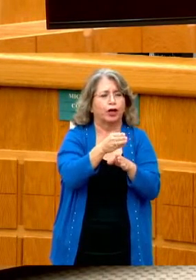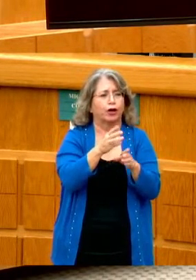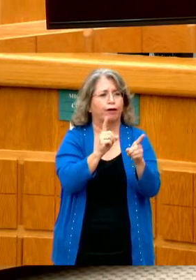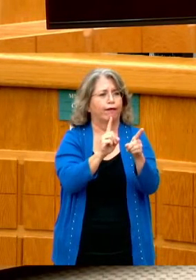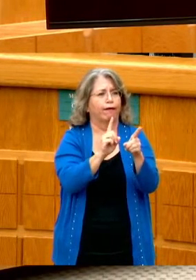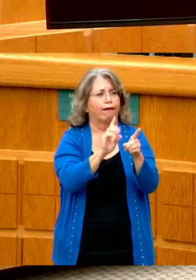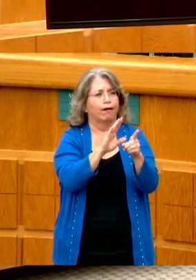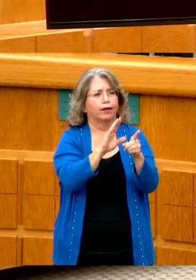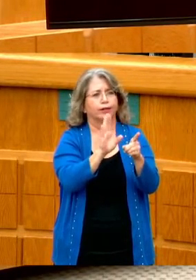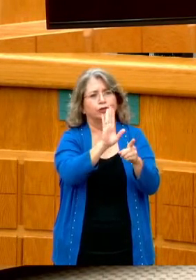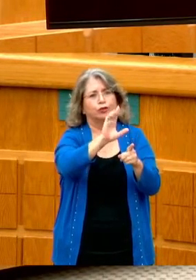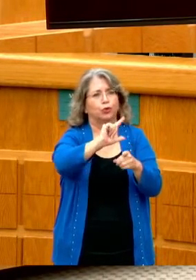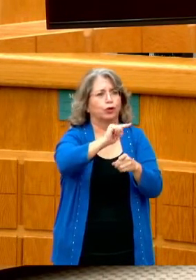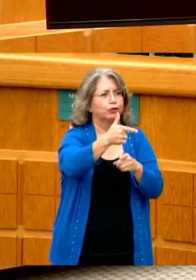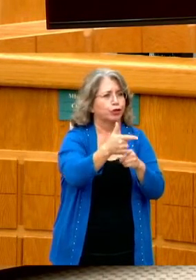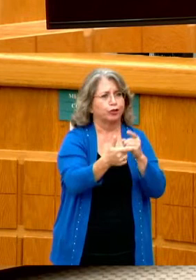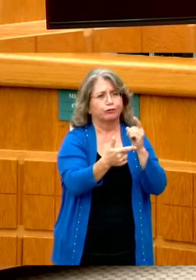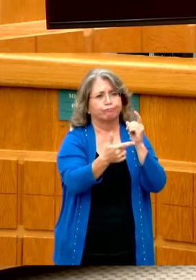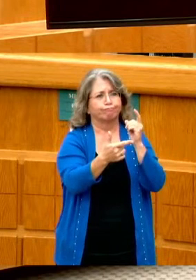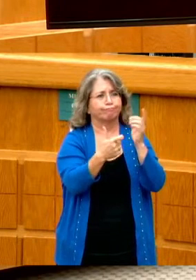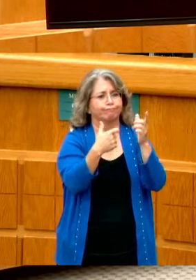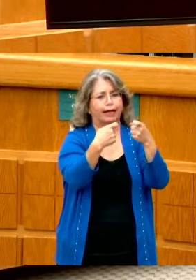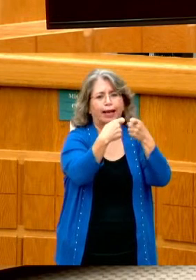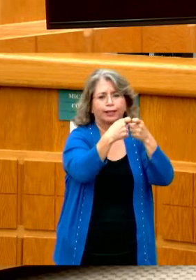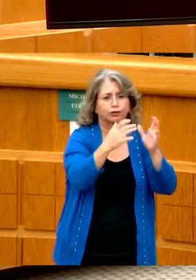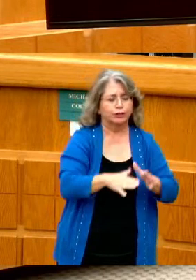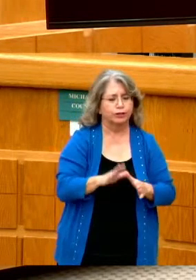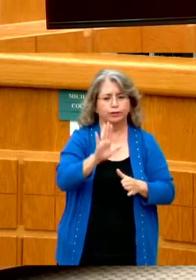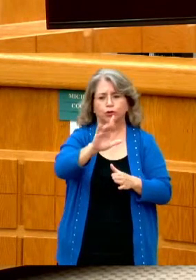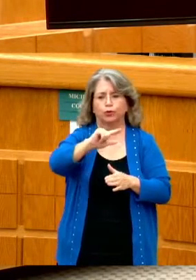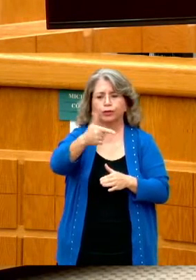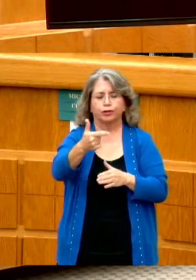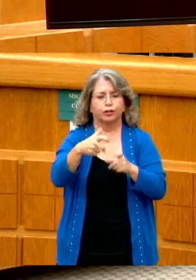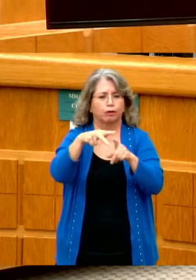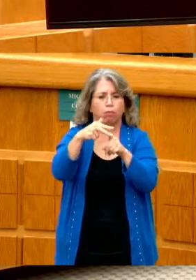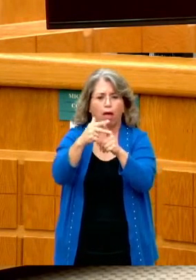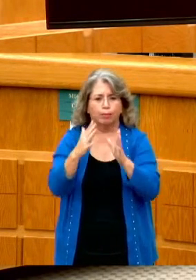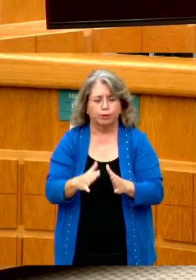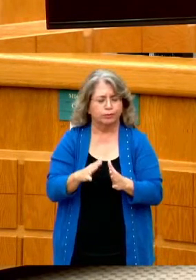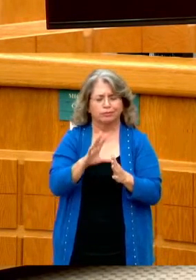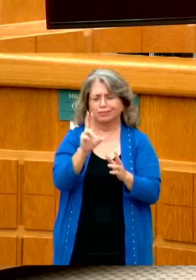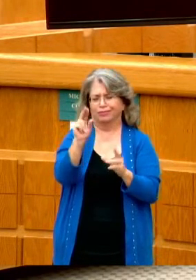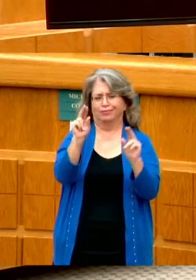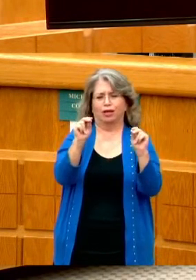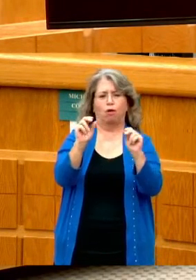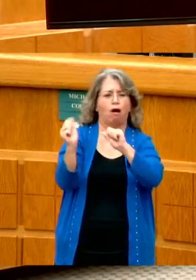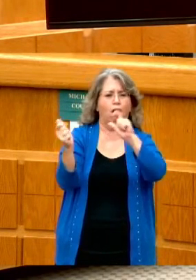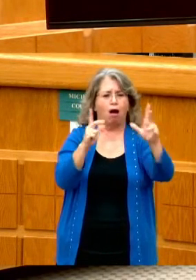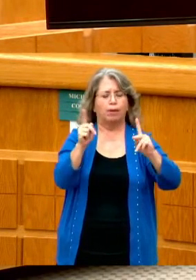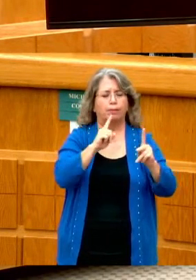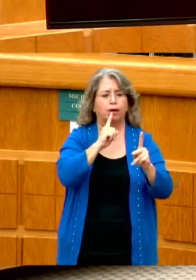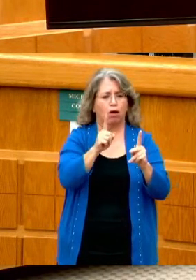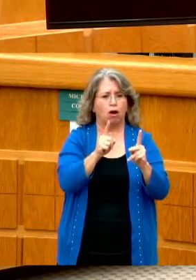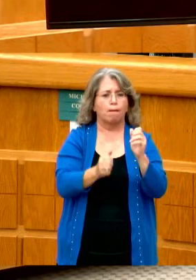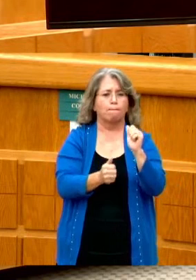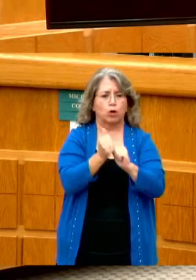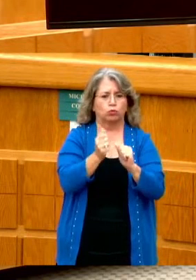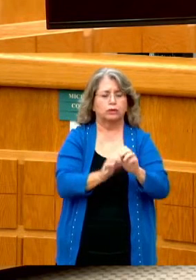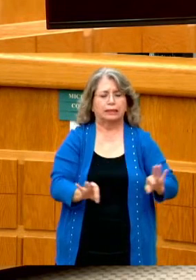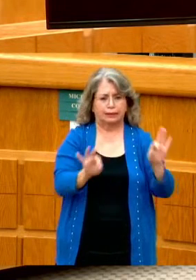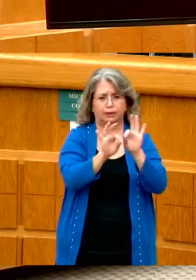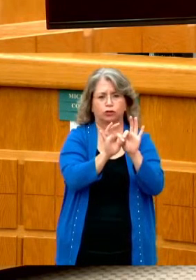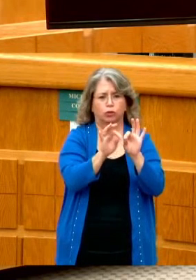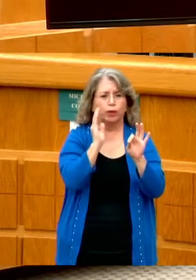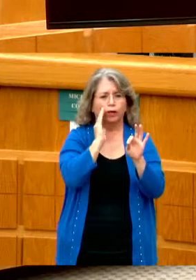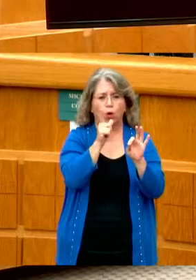turn, construction workers. All of us are essential, and we know who the most critical infrastructure folks are. What